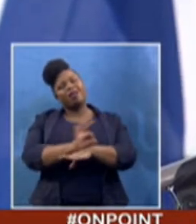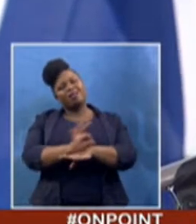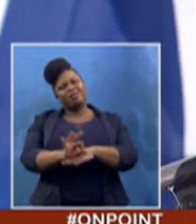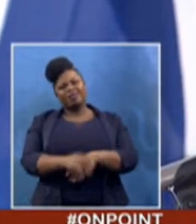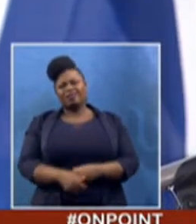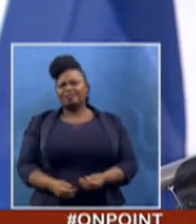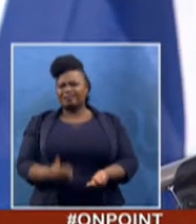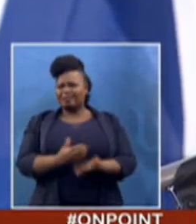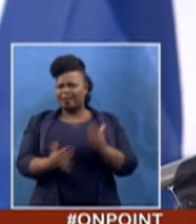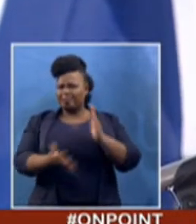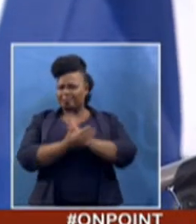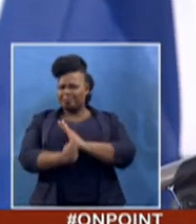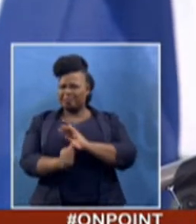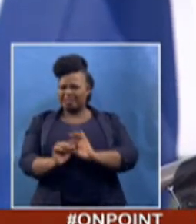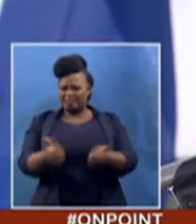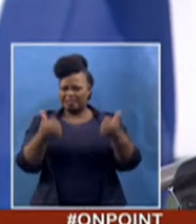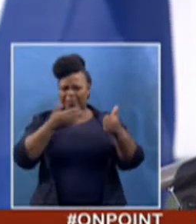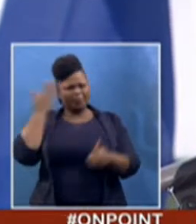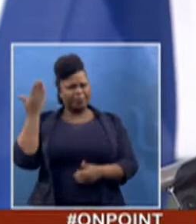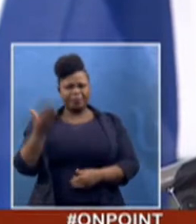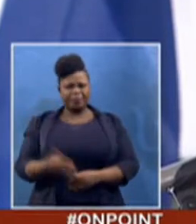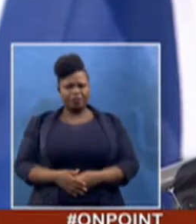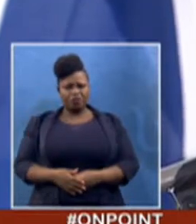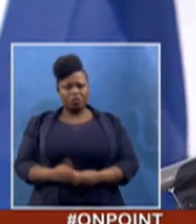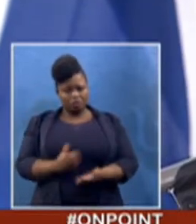incompetence of some of us,